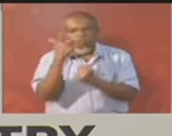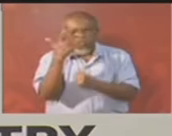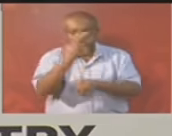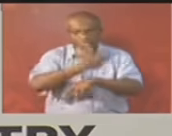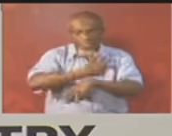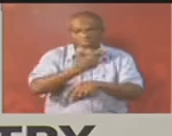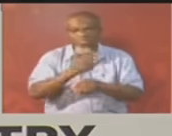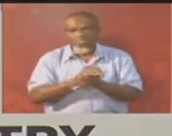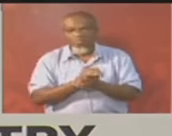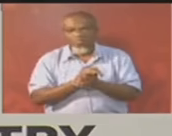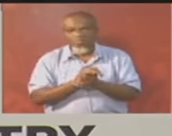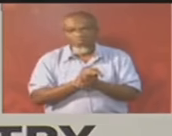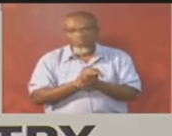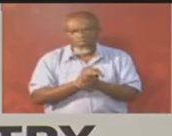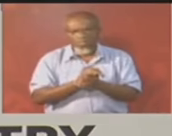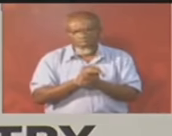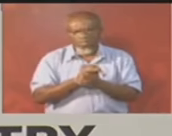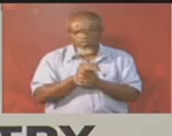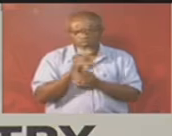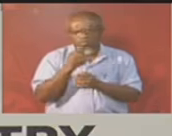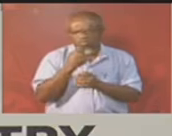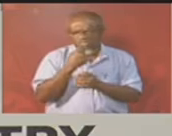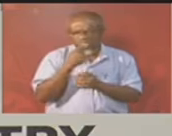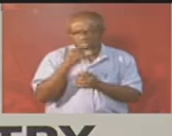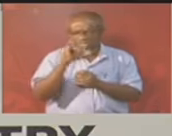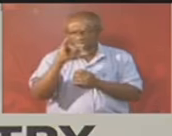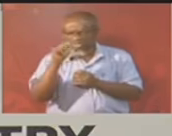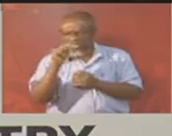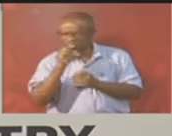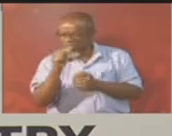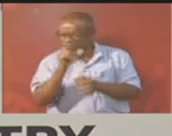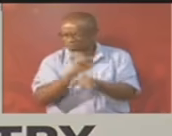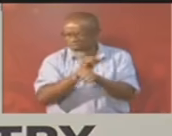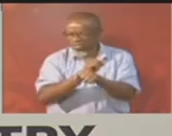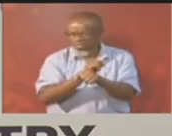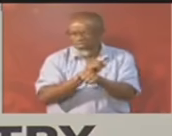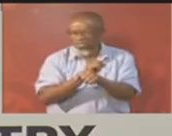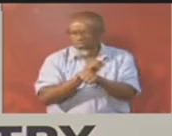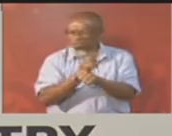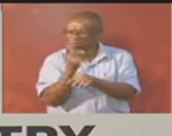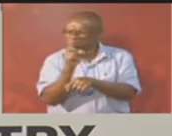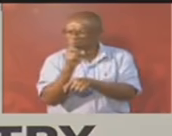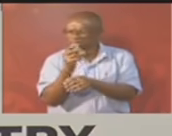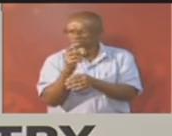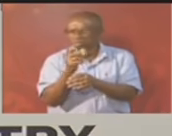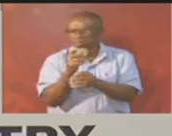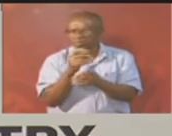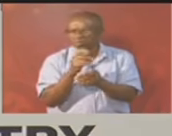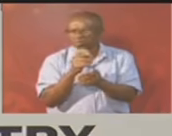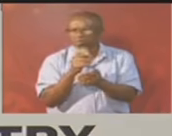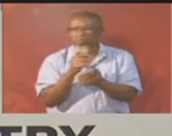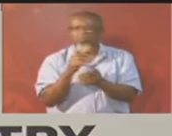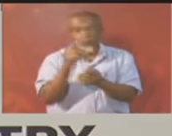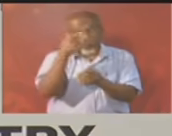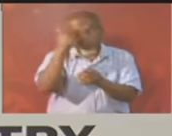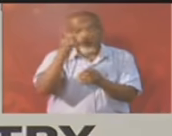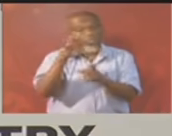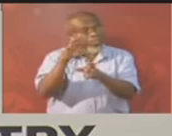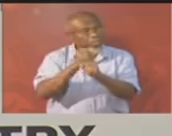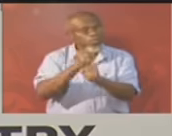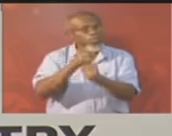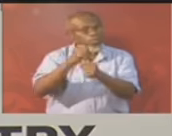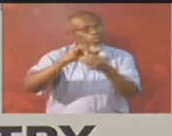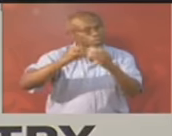not sure where you're speaking about in terms of statistics and figures, because we are receiving all our hospital occupancy figures, our